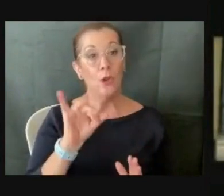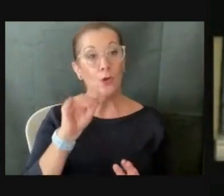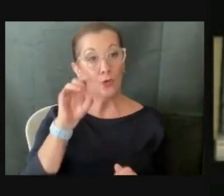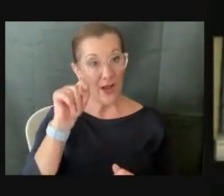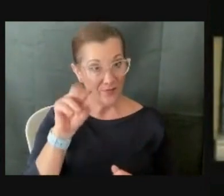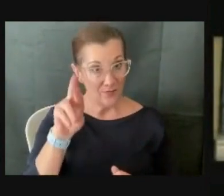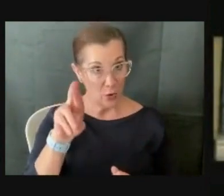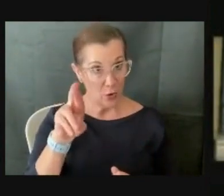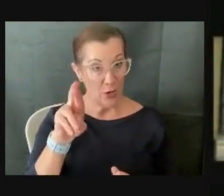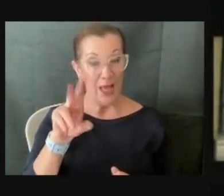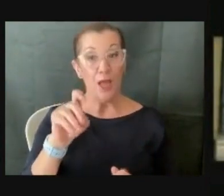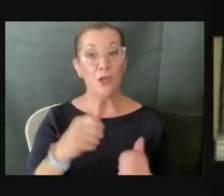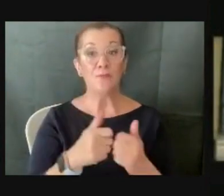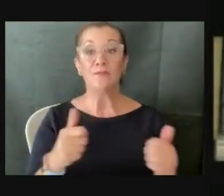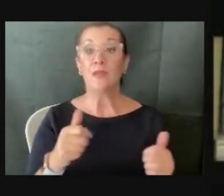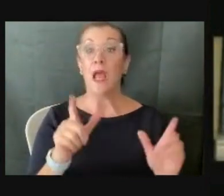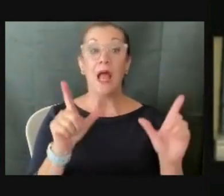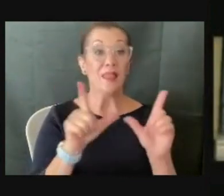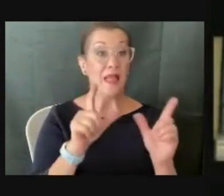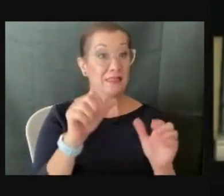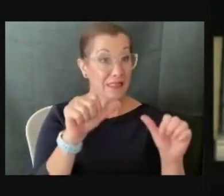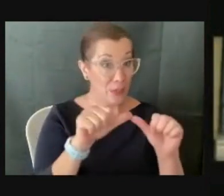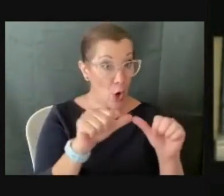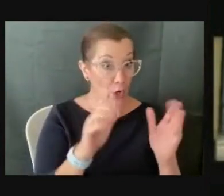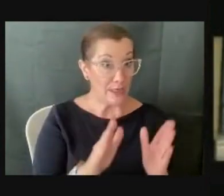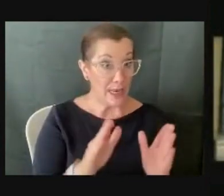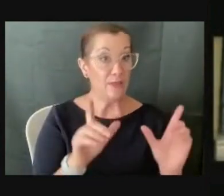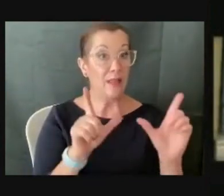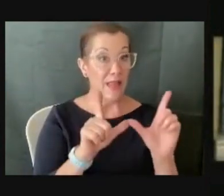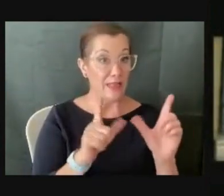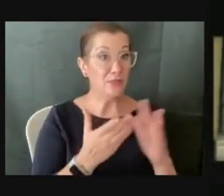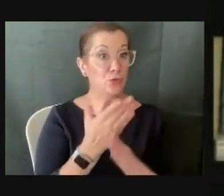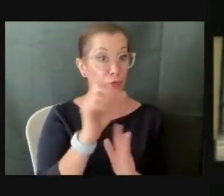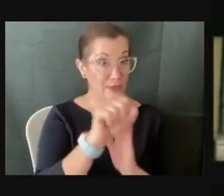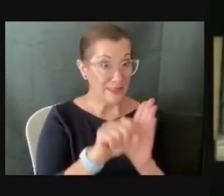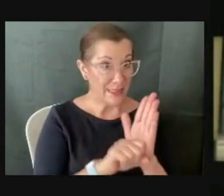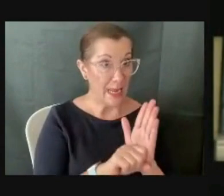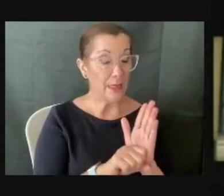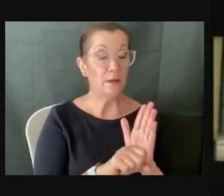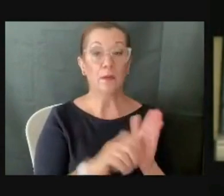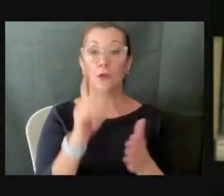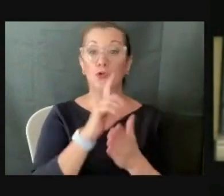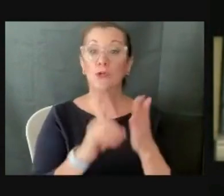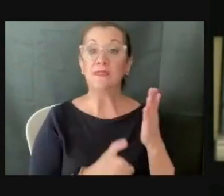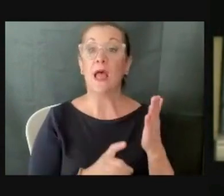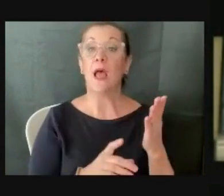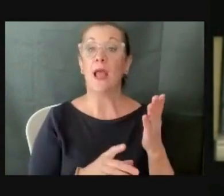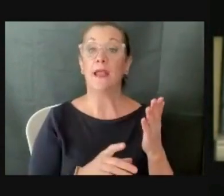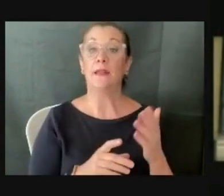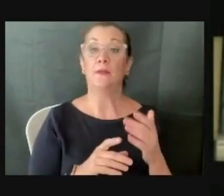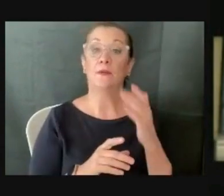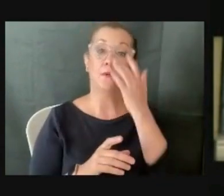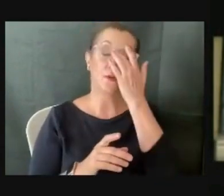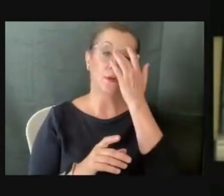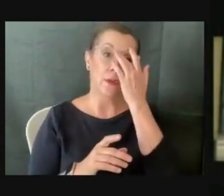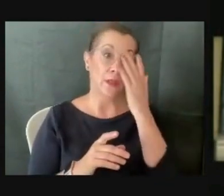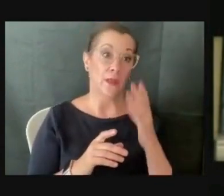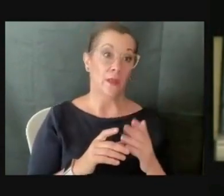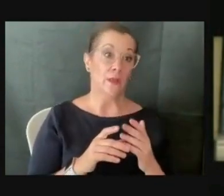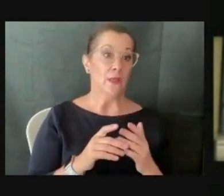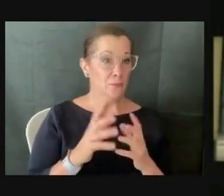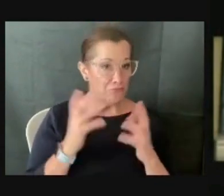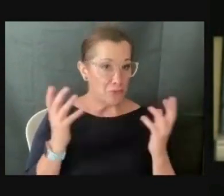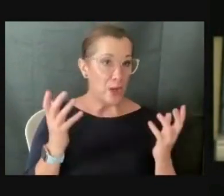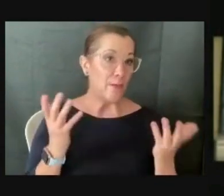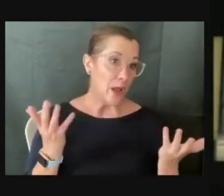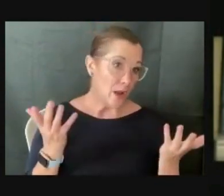distinction to be made there. A licensed architect, is licensed by the state to design pretty much,